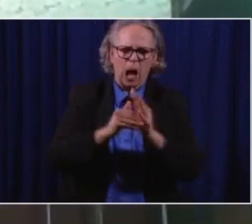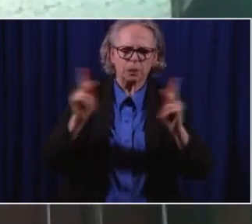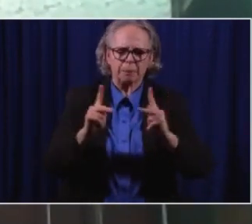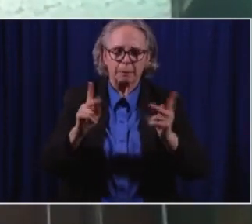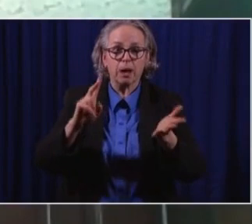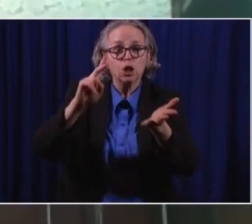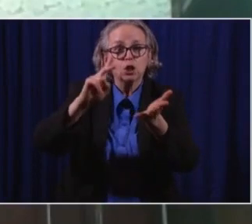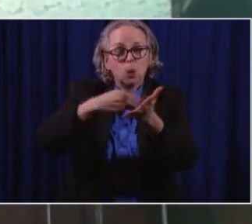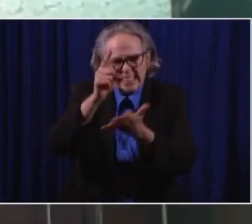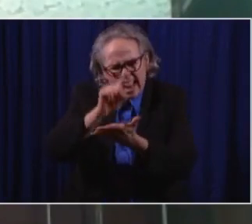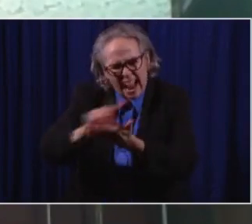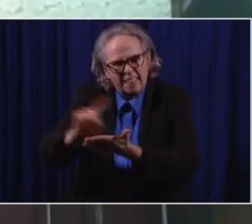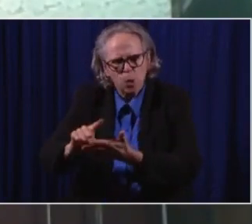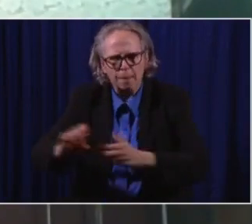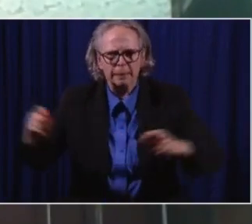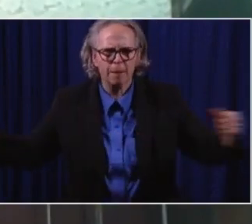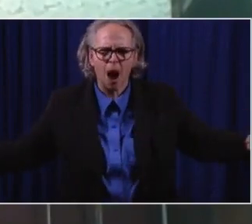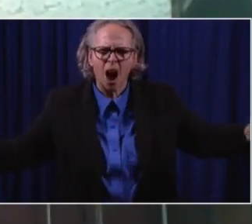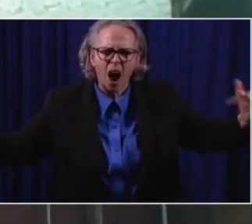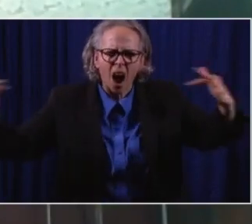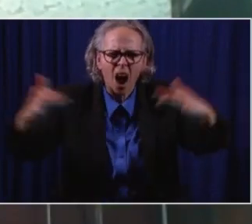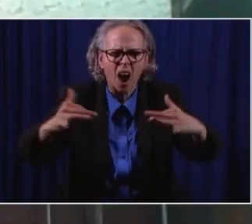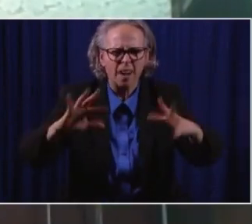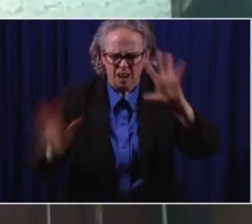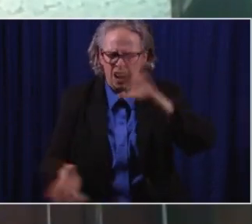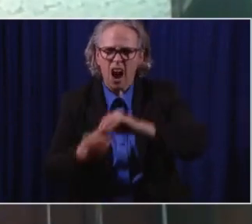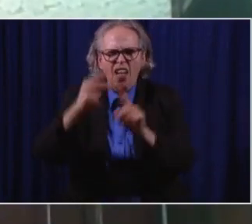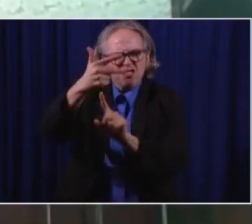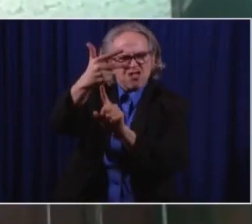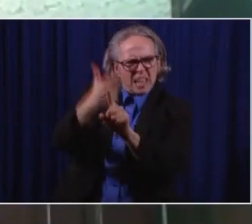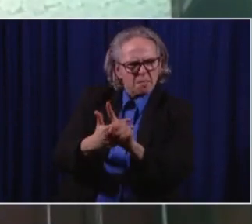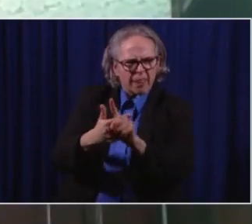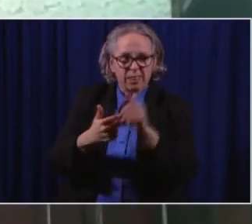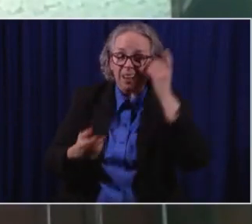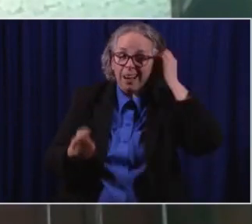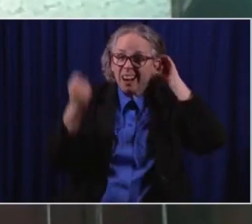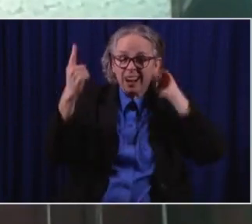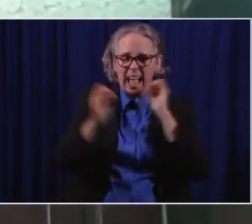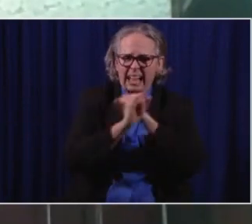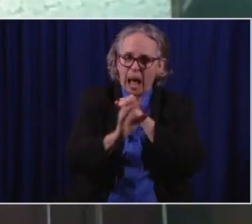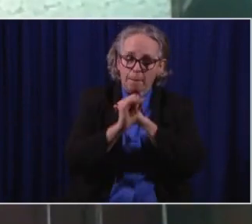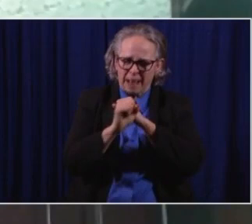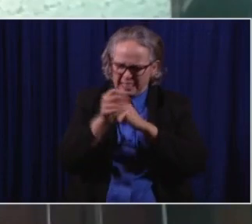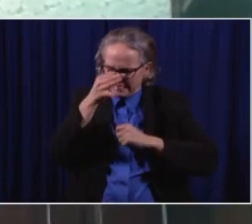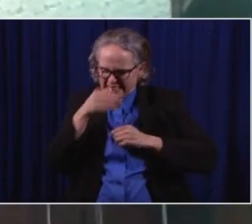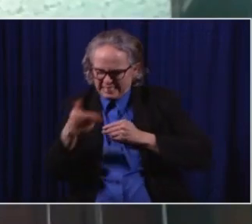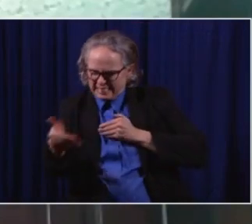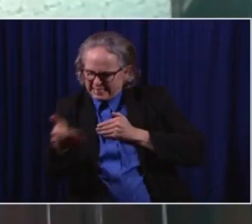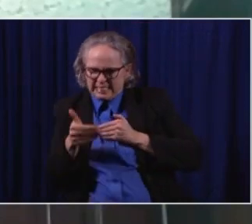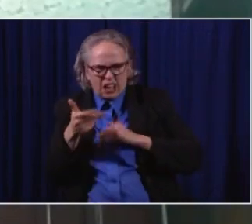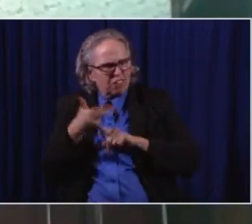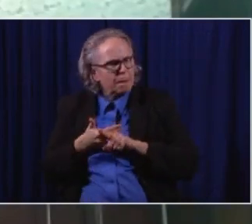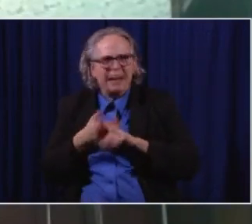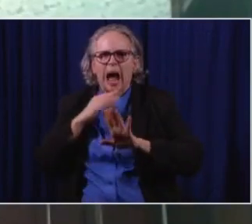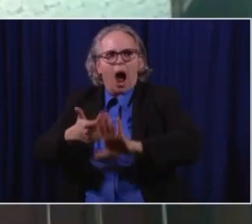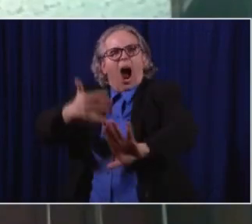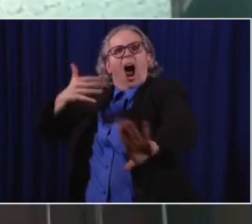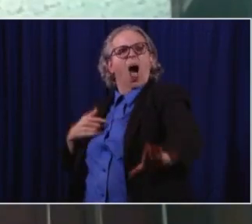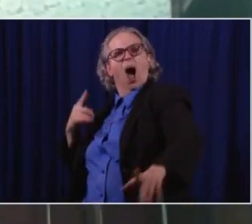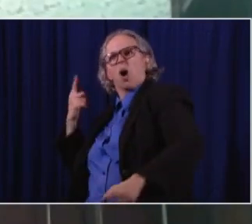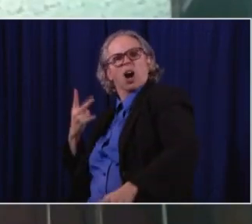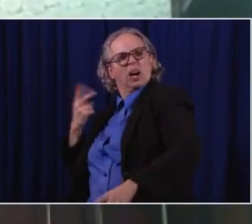the course of the 3-month campaign, that's all it was, 3 months, more than 600,000 people came to